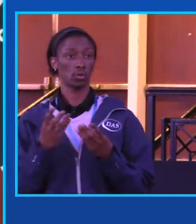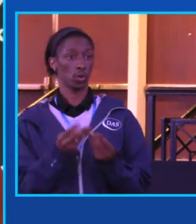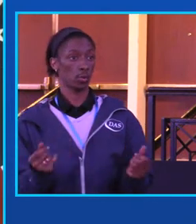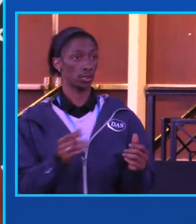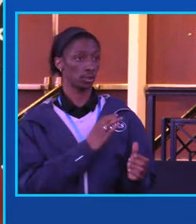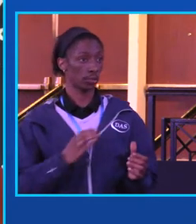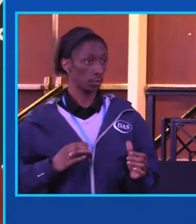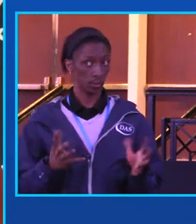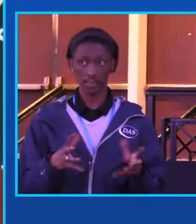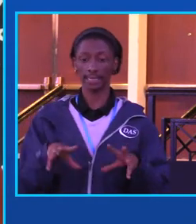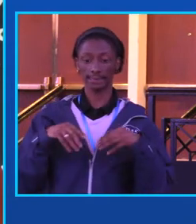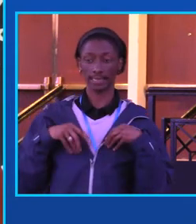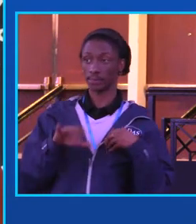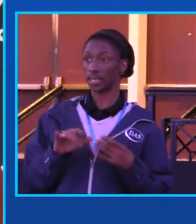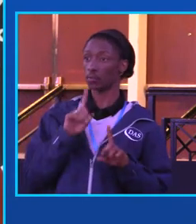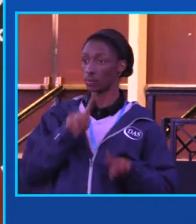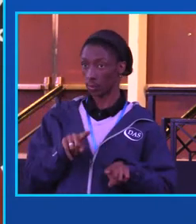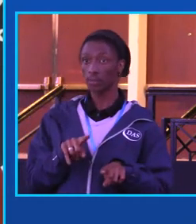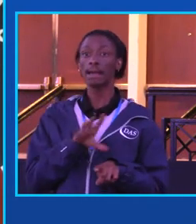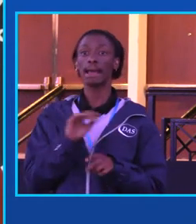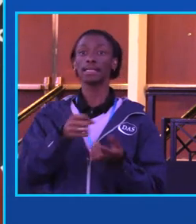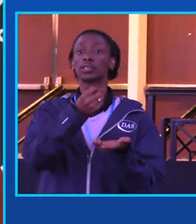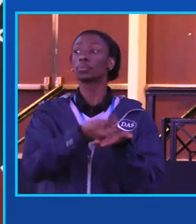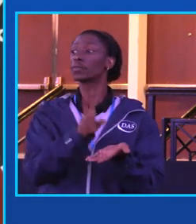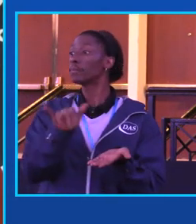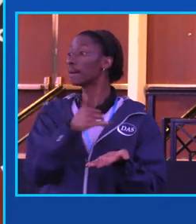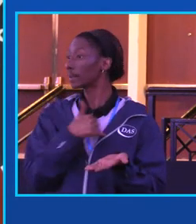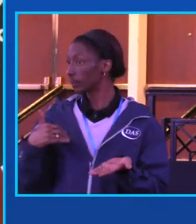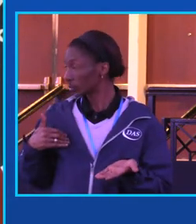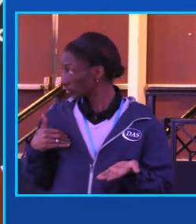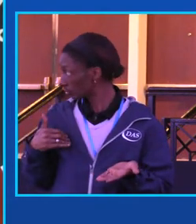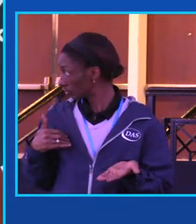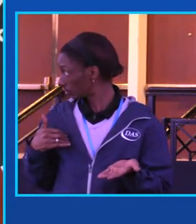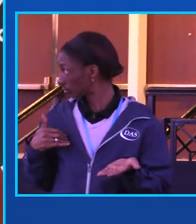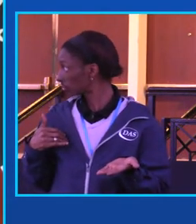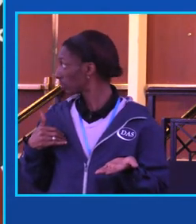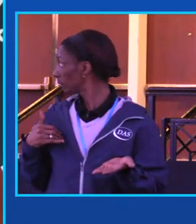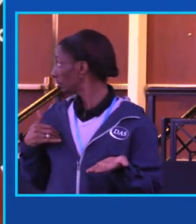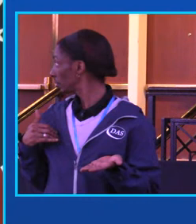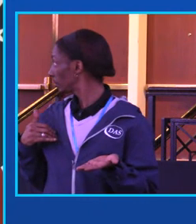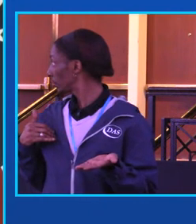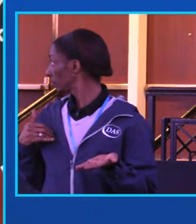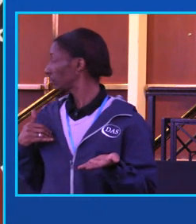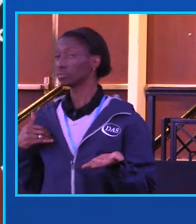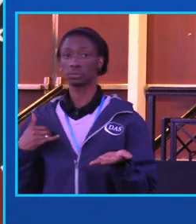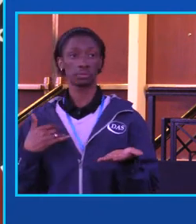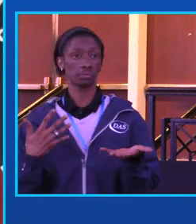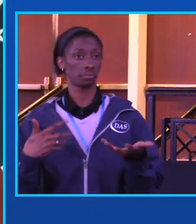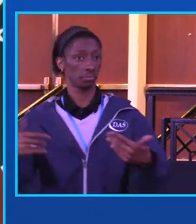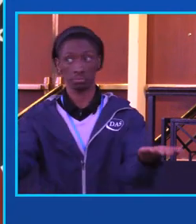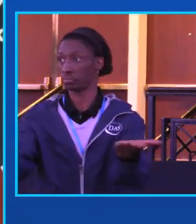given its report and moved. It's approved by membership. It's been checked. Is there any discussion?